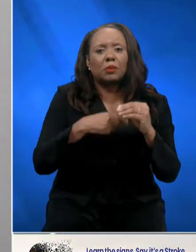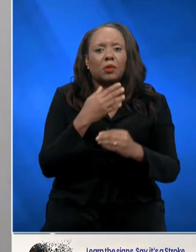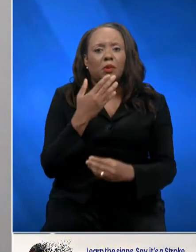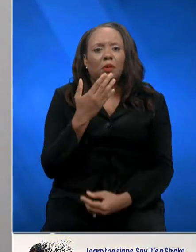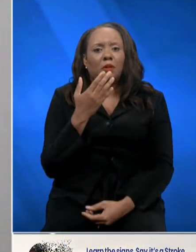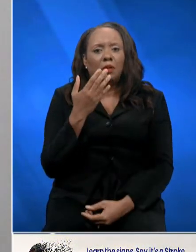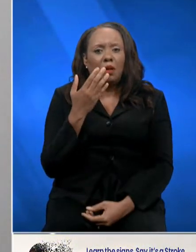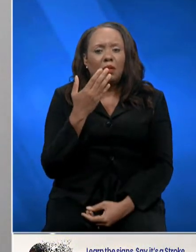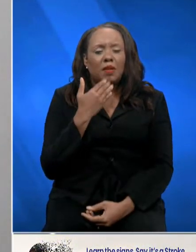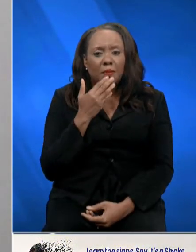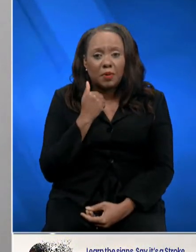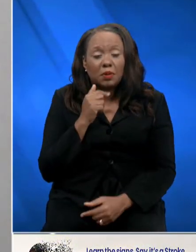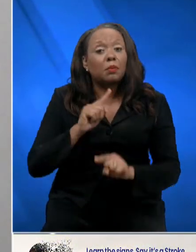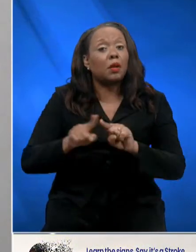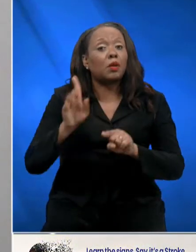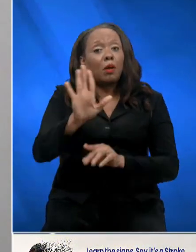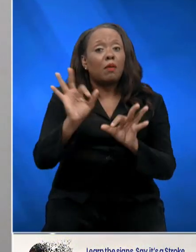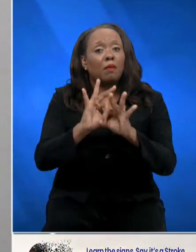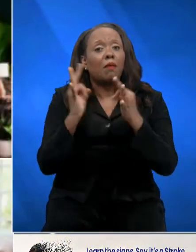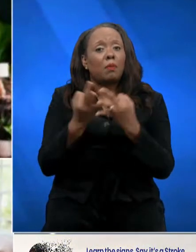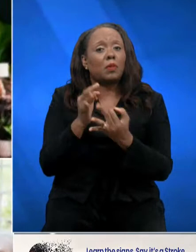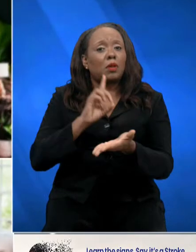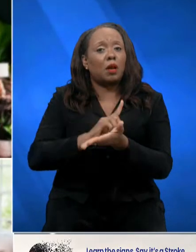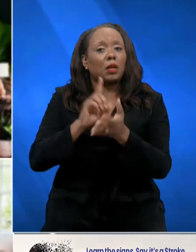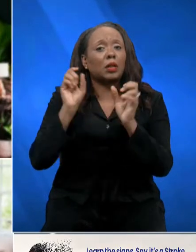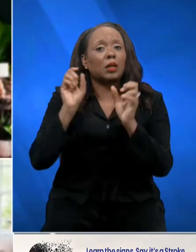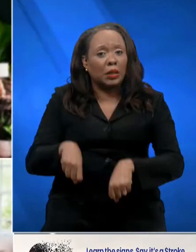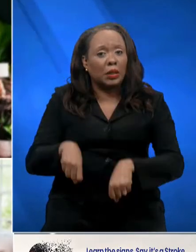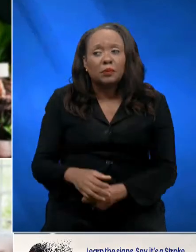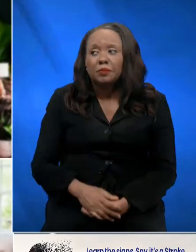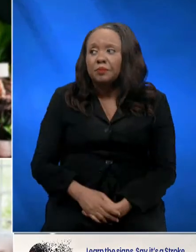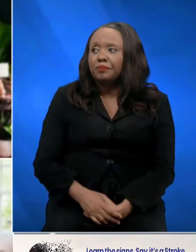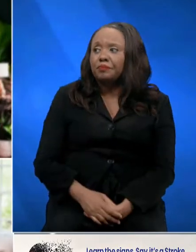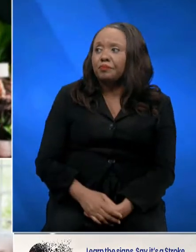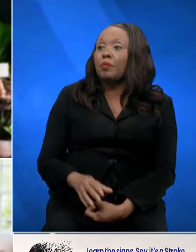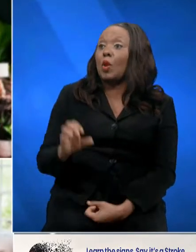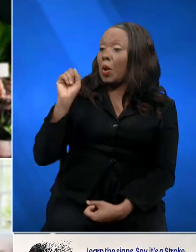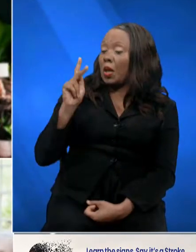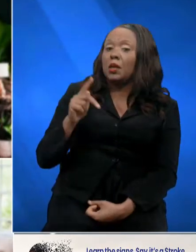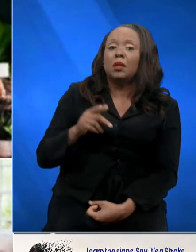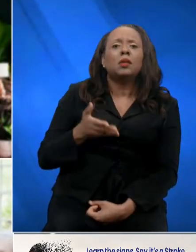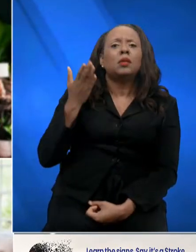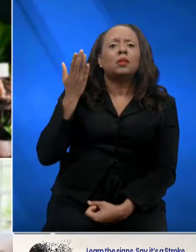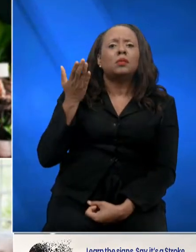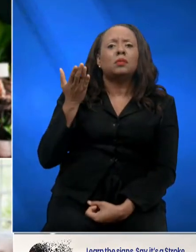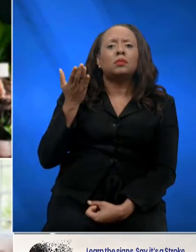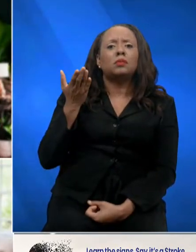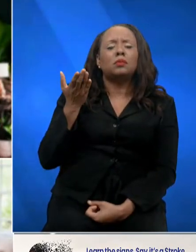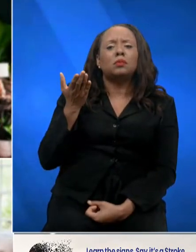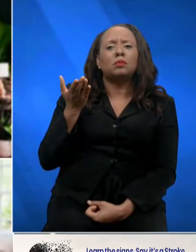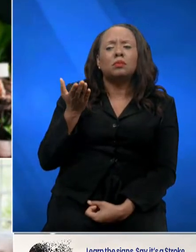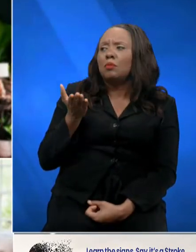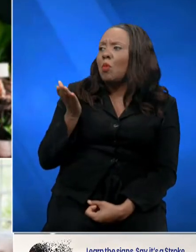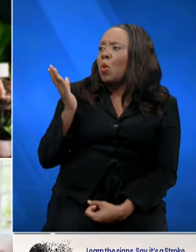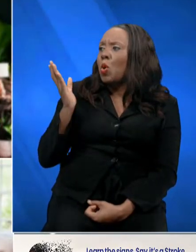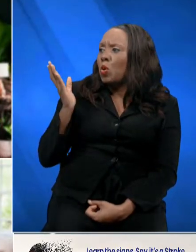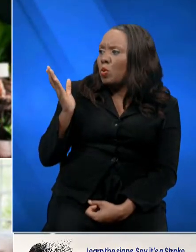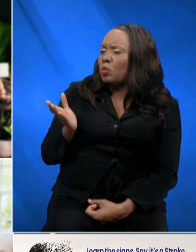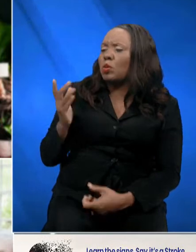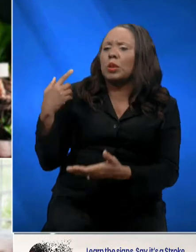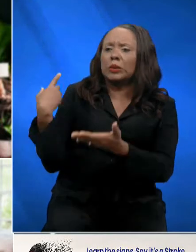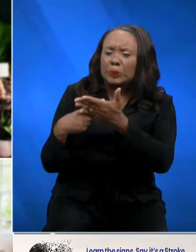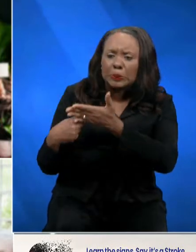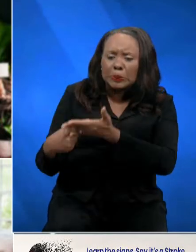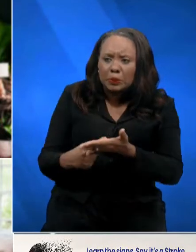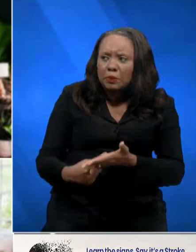doing that. All right. As you talk about that and all that needs to be